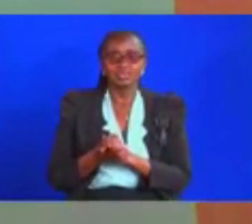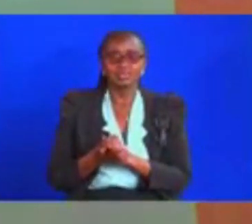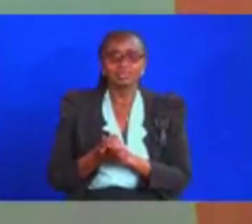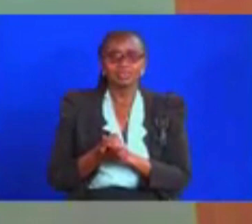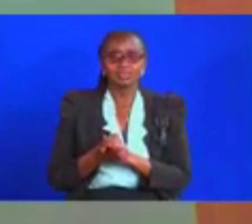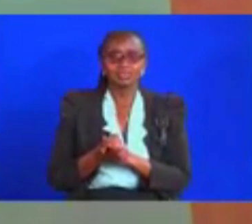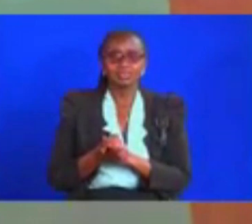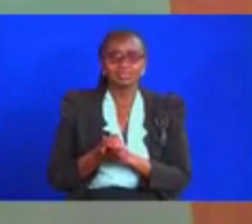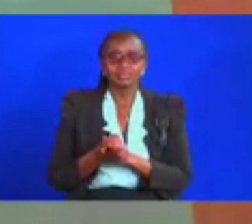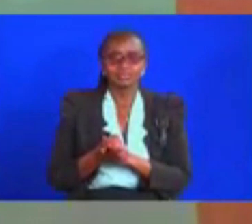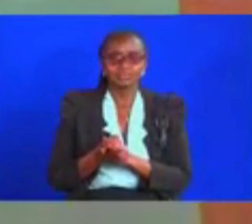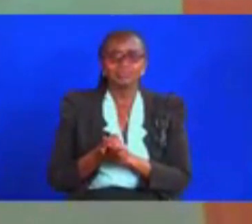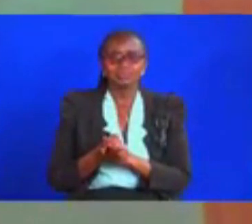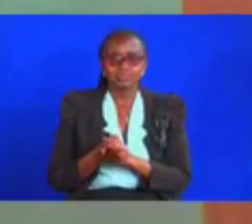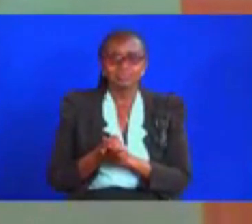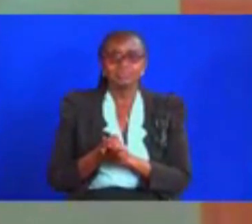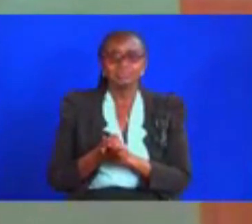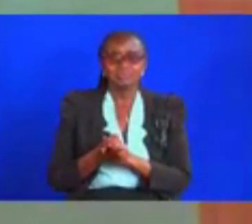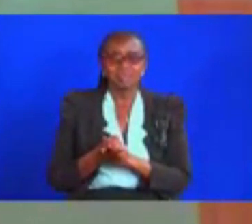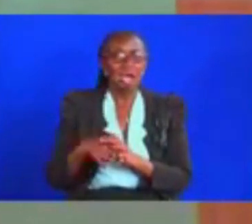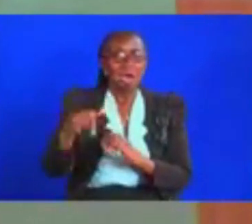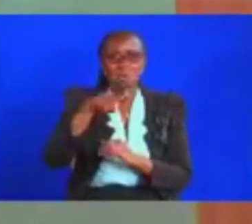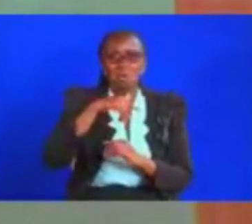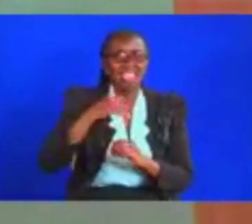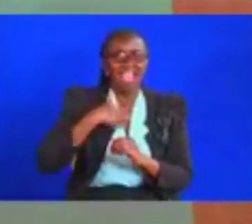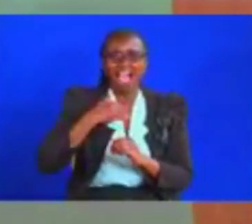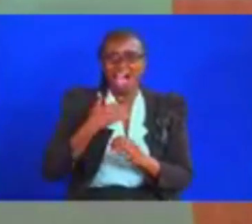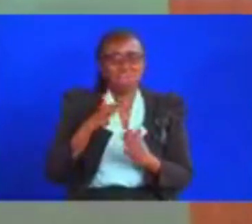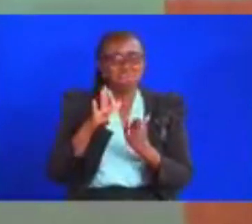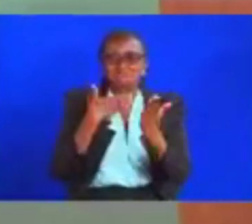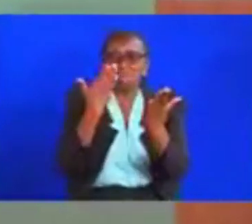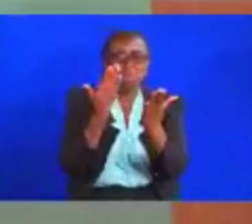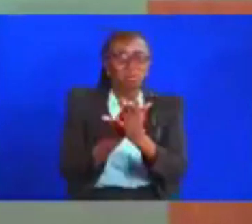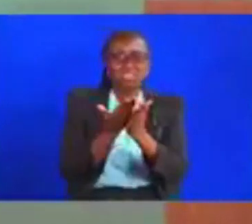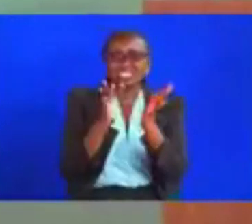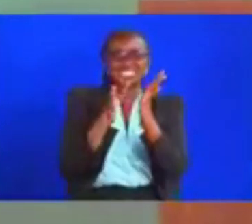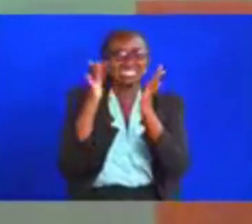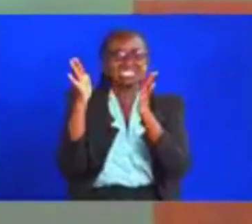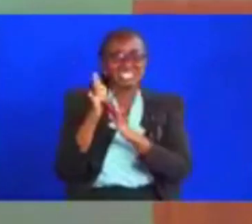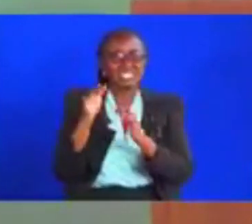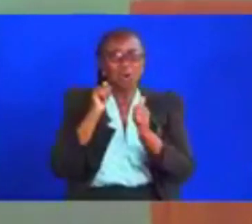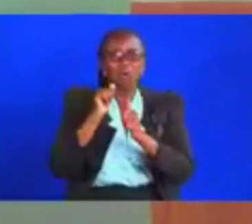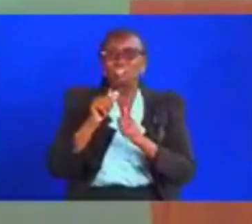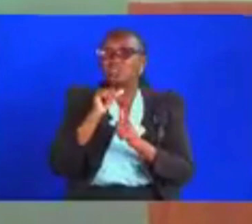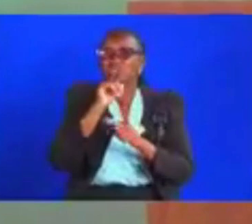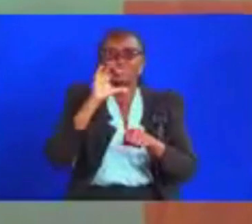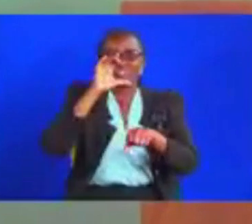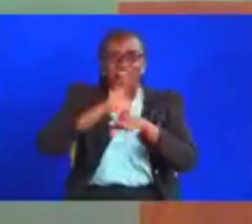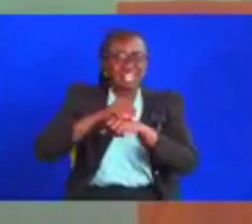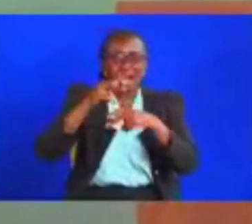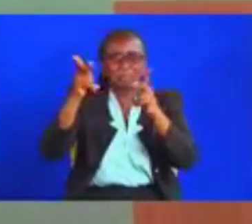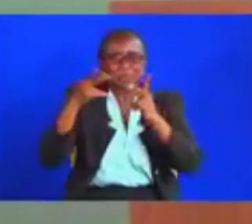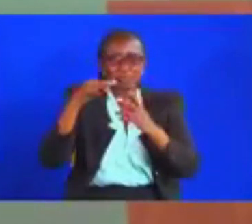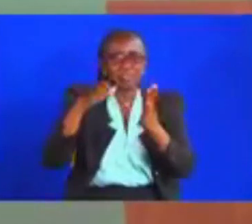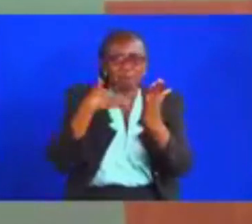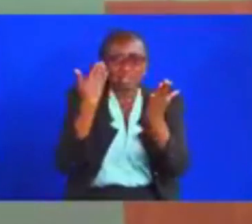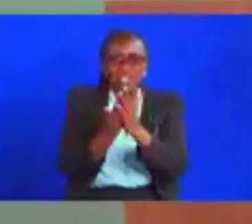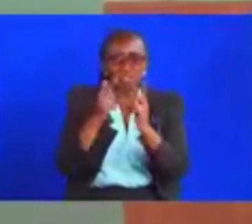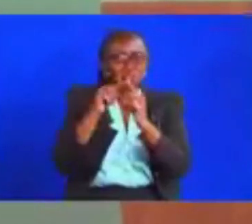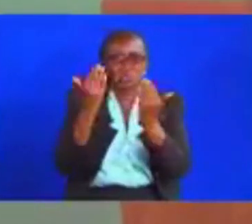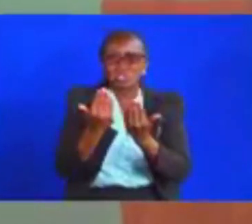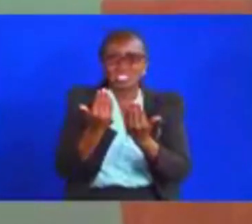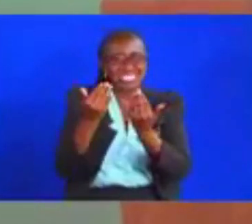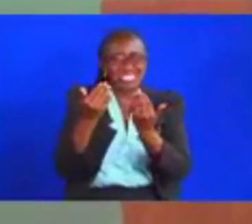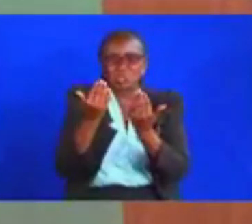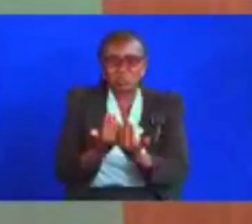Are we together now? Yes. We have proposed a Jesus that finds no point of application to children, finds